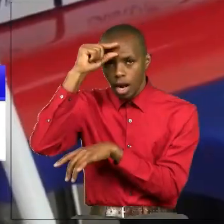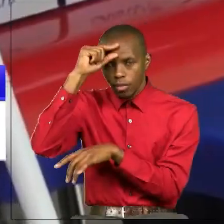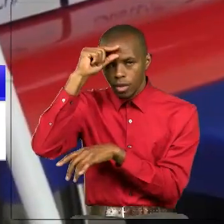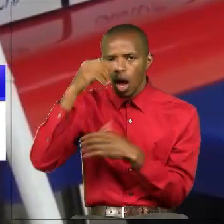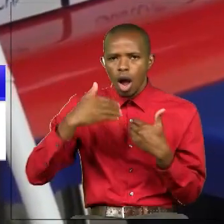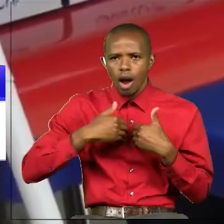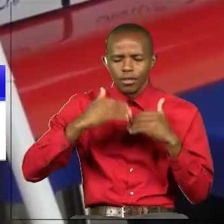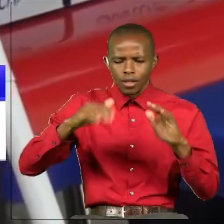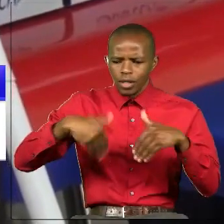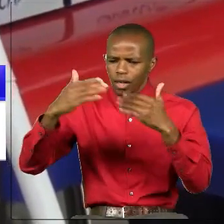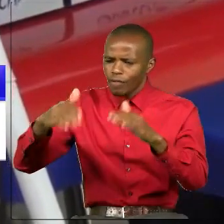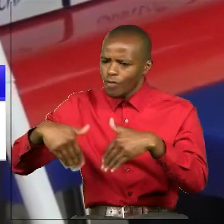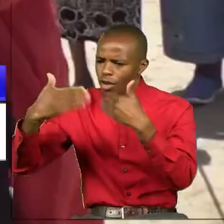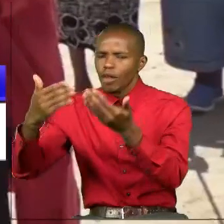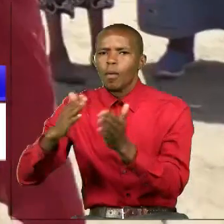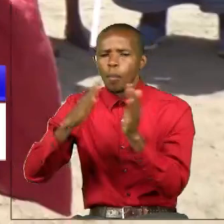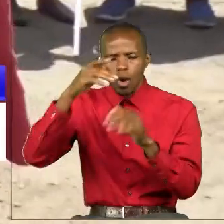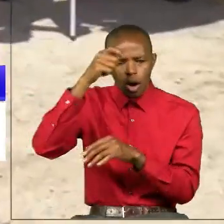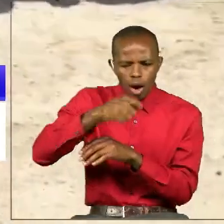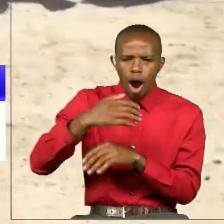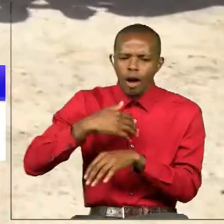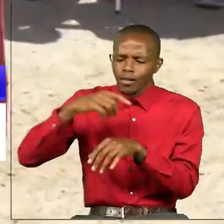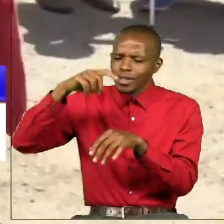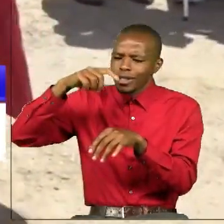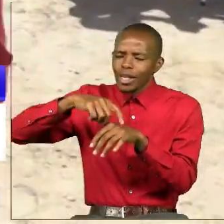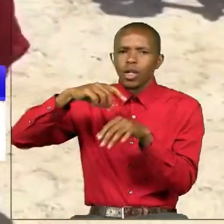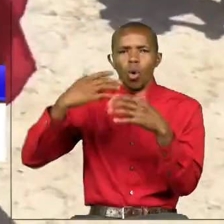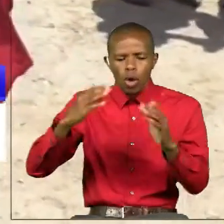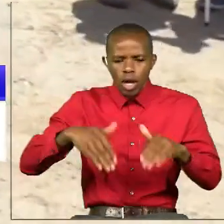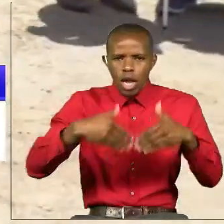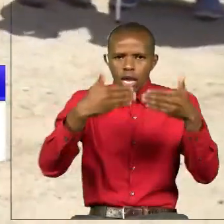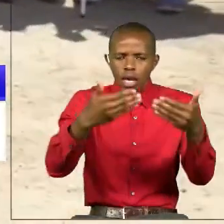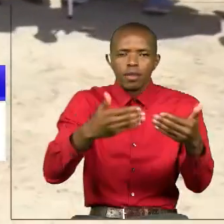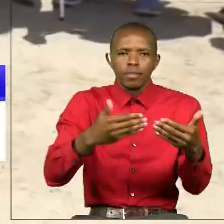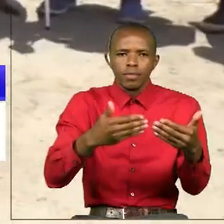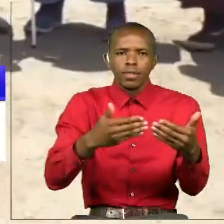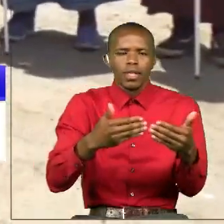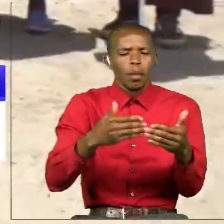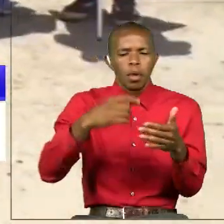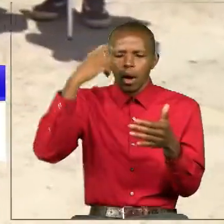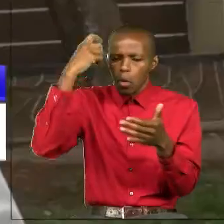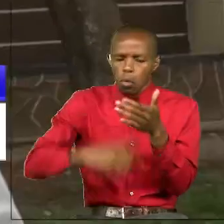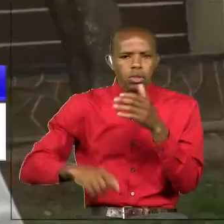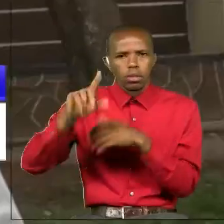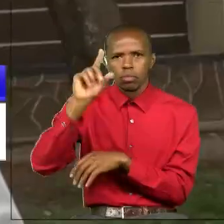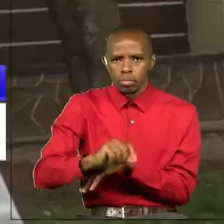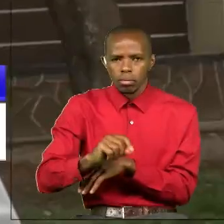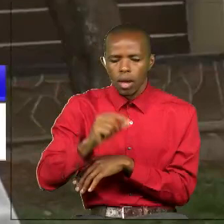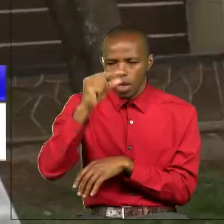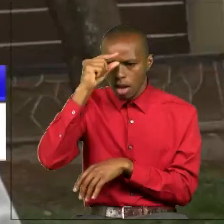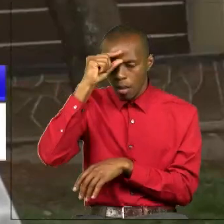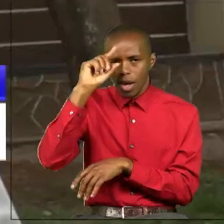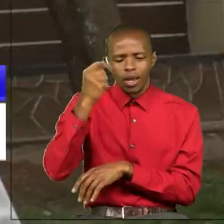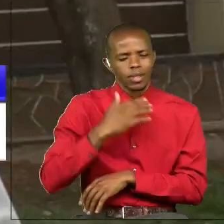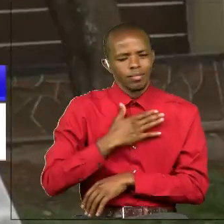help donate the modified white cane fitted with a sensor or give them out at a fair price. Serikali ya